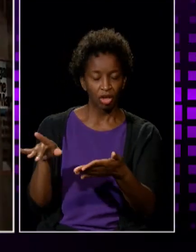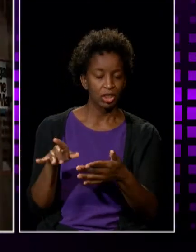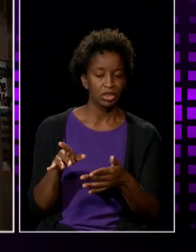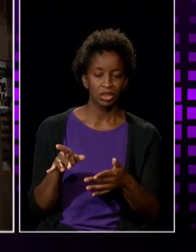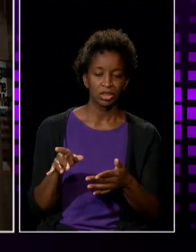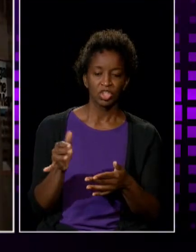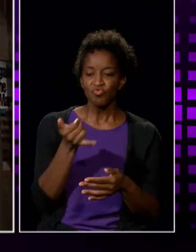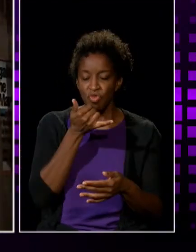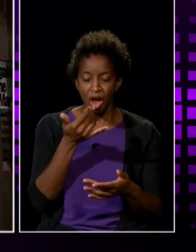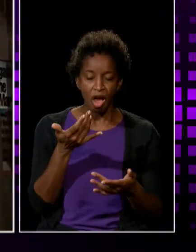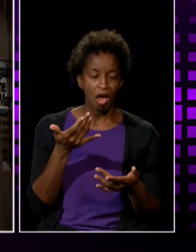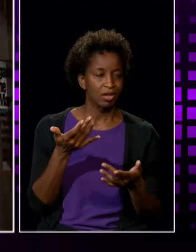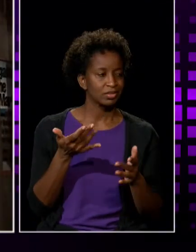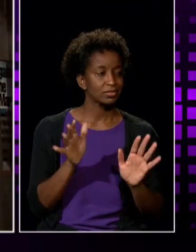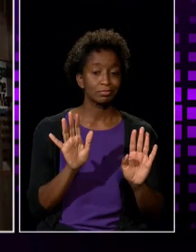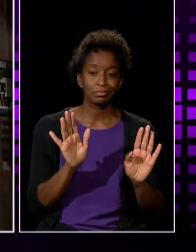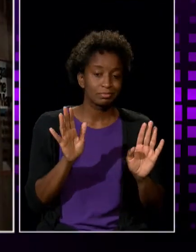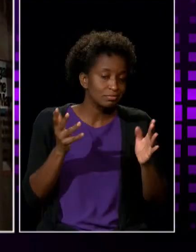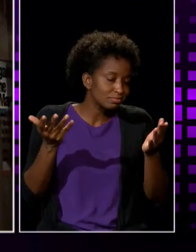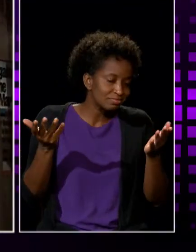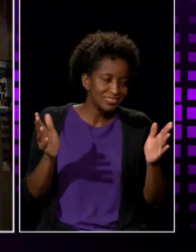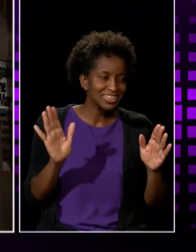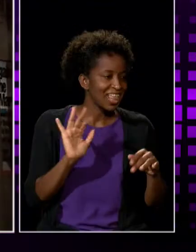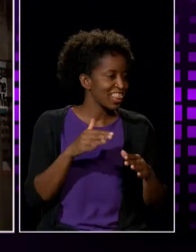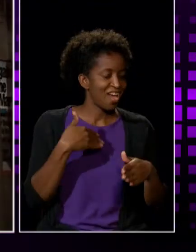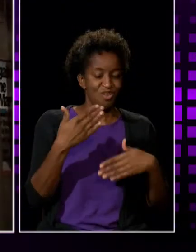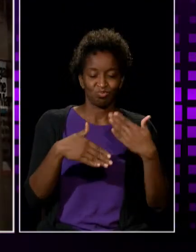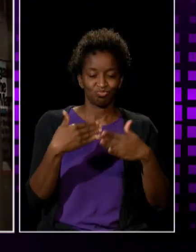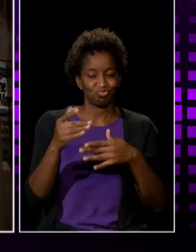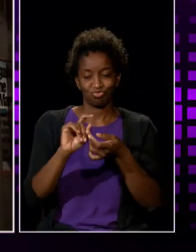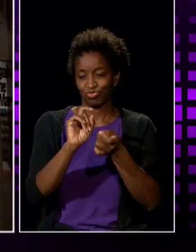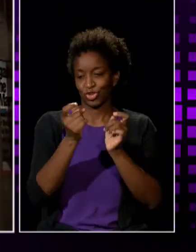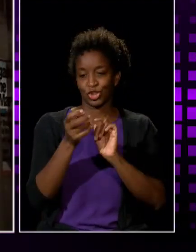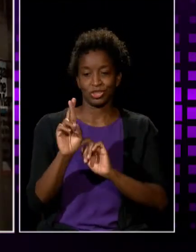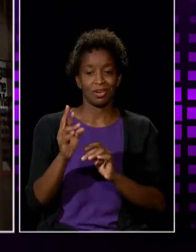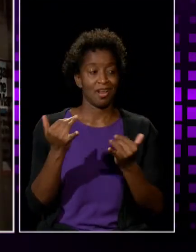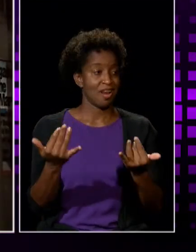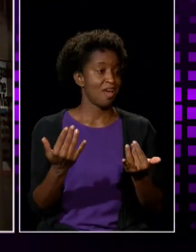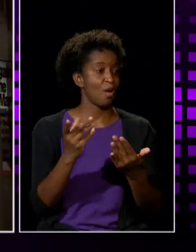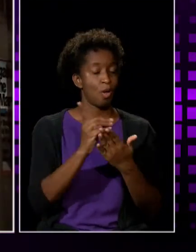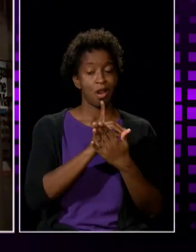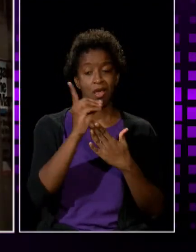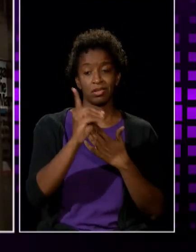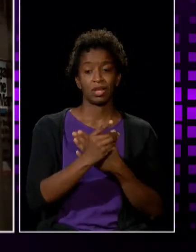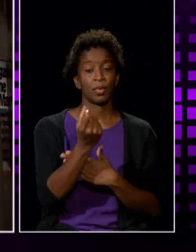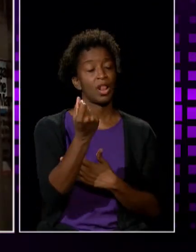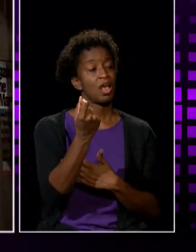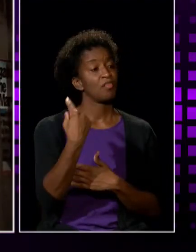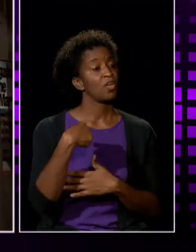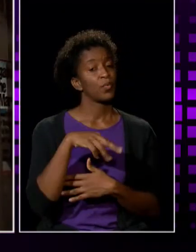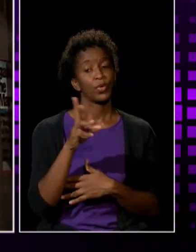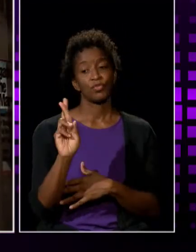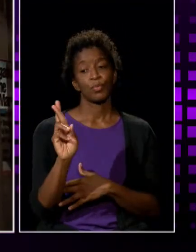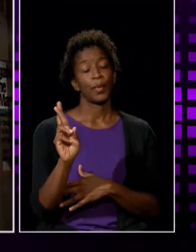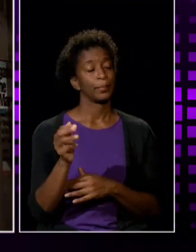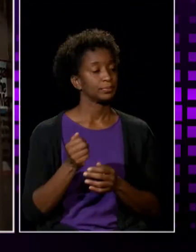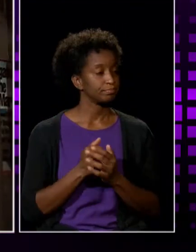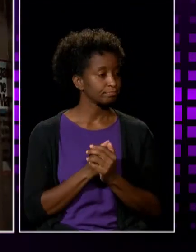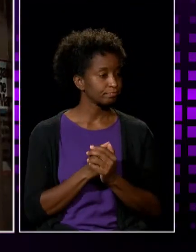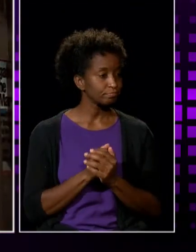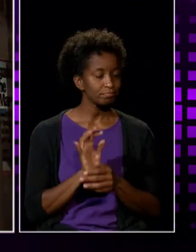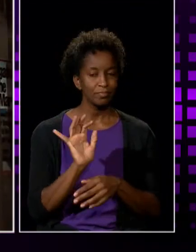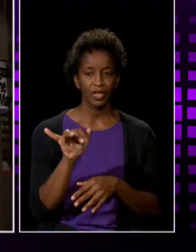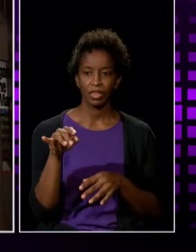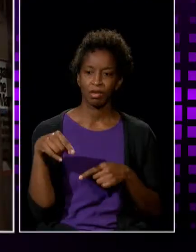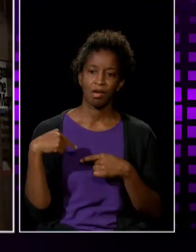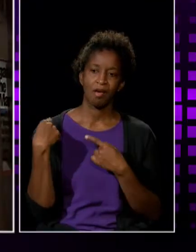this stage. And today, on the 11th of December, we are a republic. We have been discussing this for so